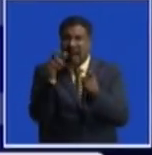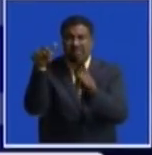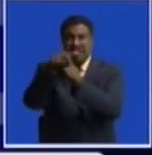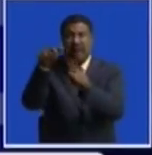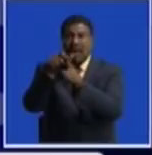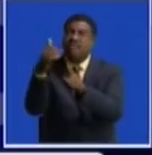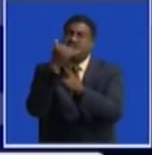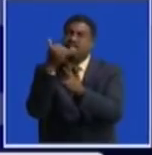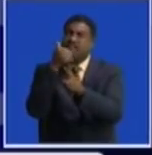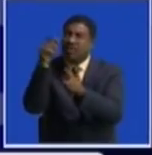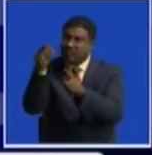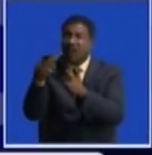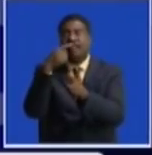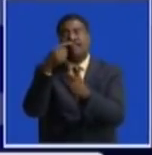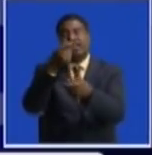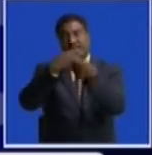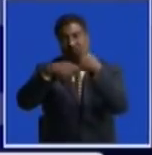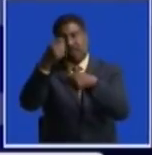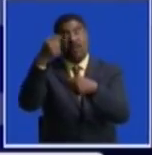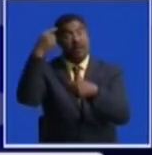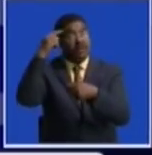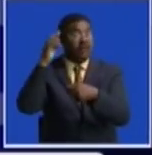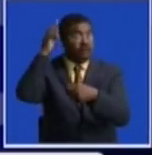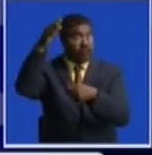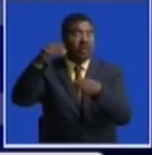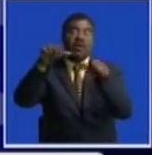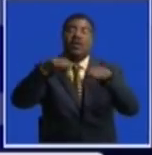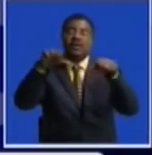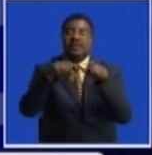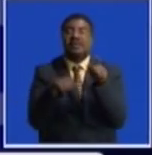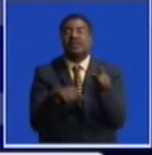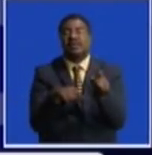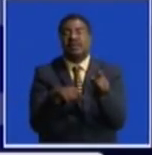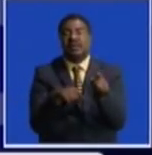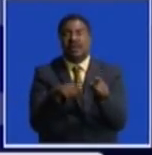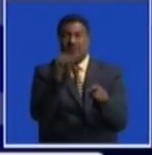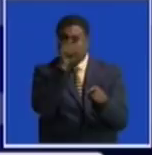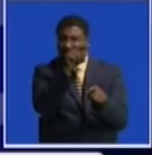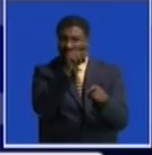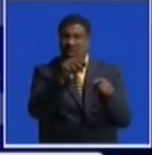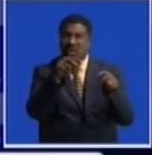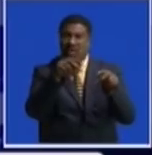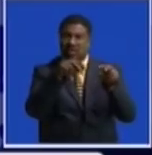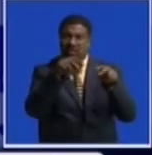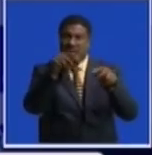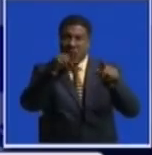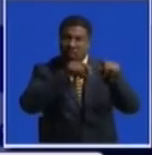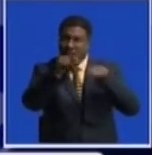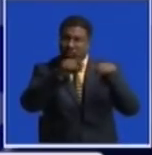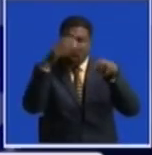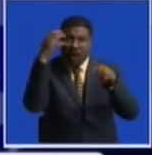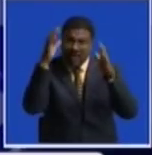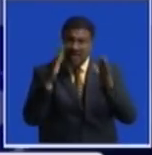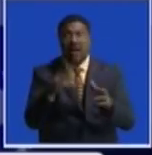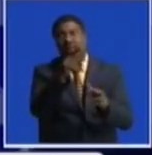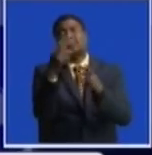get reversed in future audit instances. Mr. Yamba says controlling officers are instrumental in actualizing President Edgar Lungu's vision